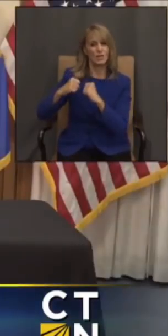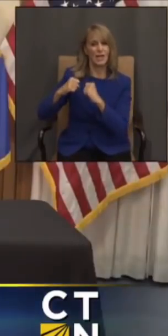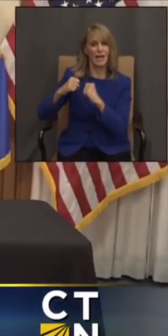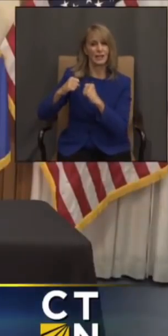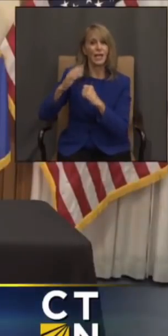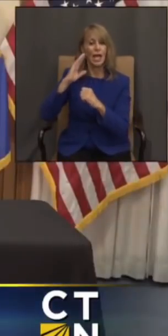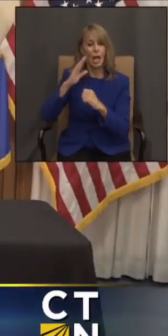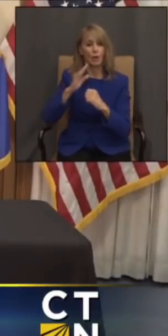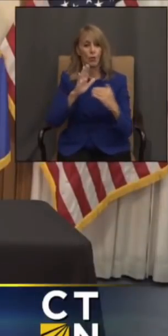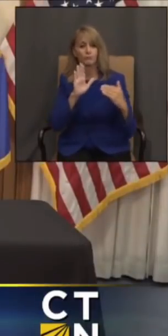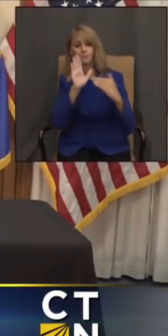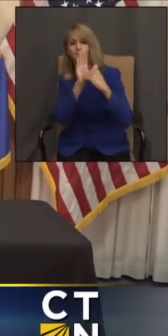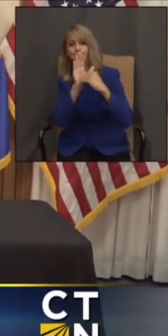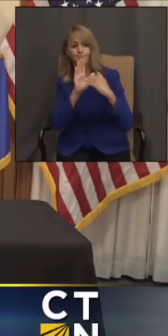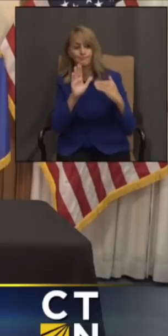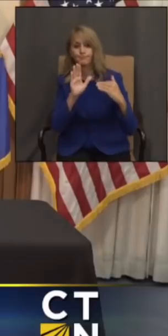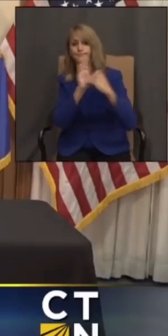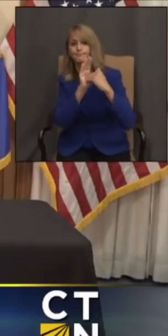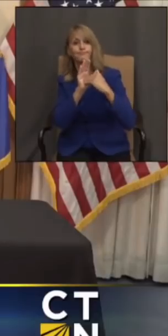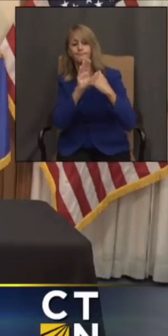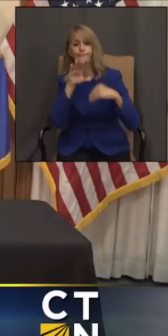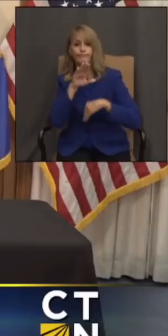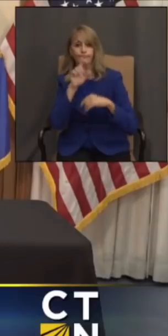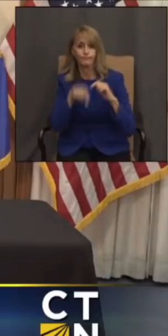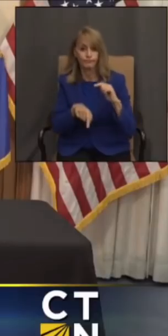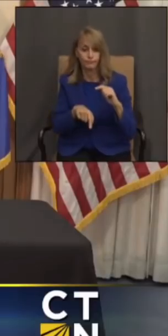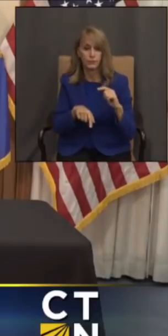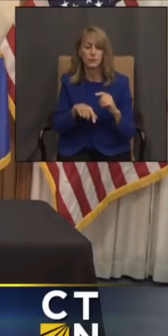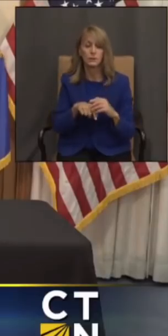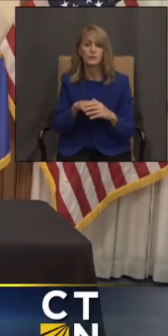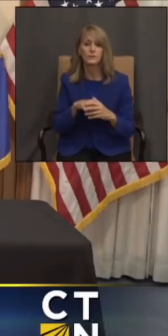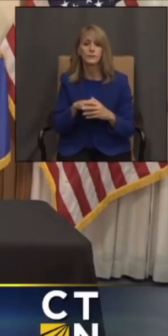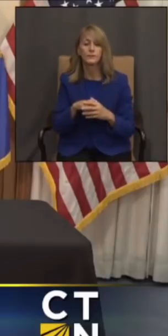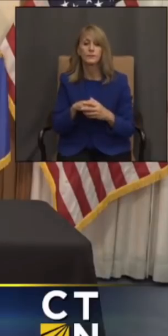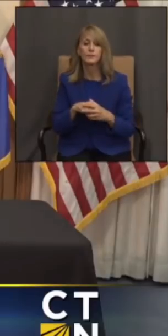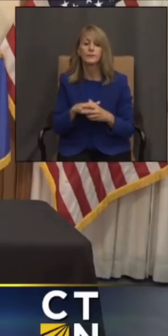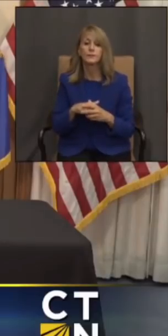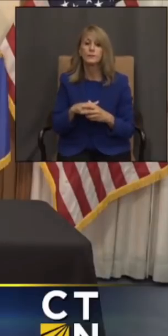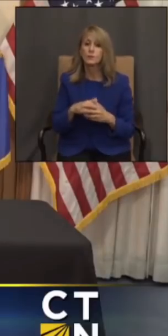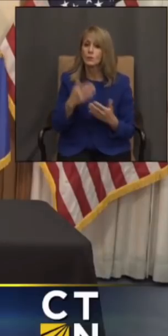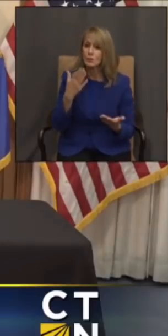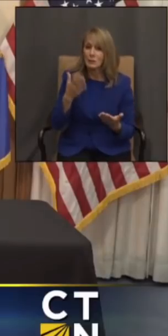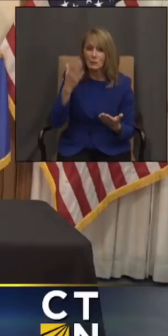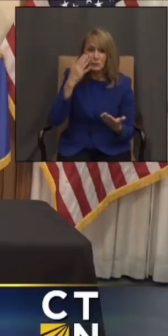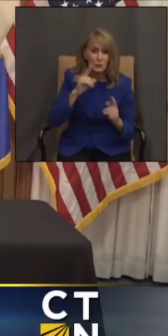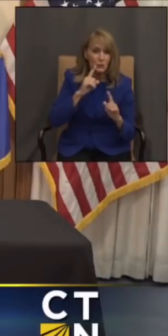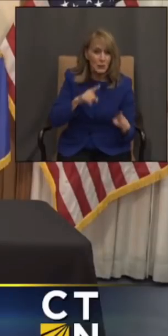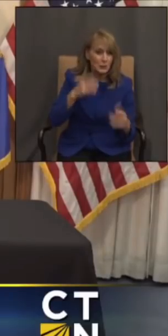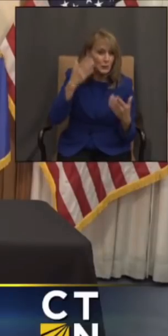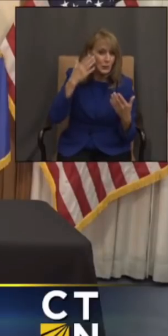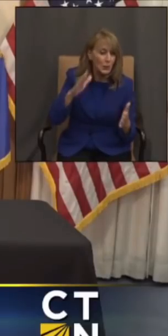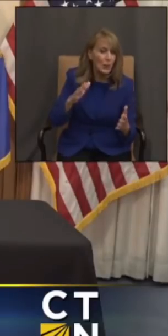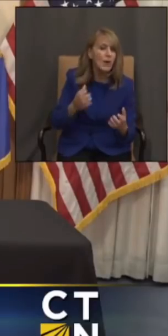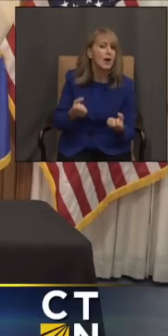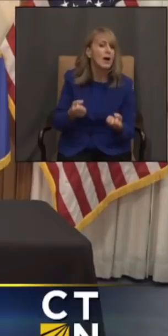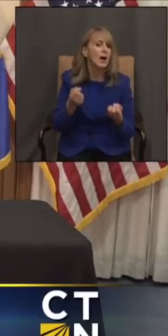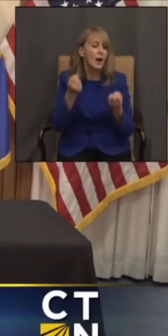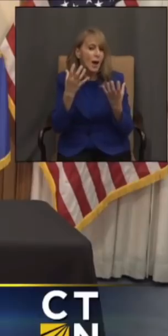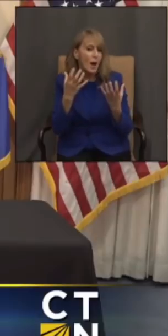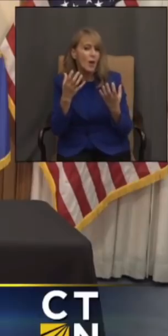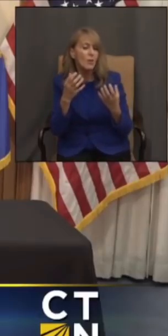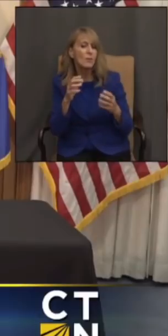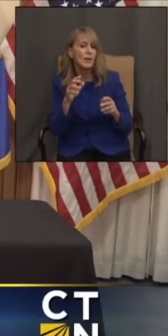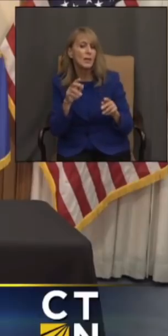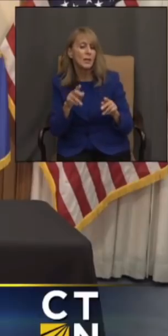But do we know, do we have any information in terms of, I don't know if Josh knows it or DPH, do we know how many people have